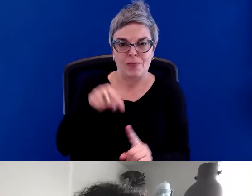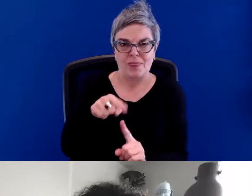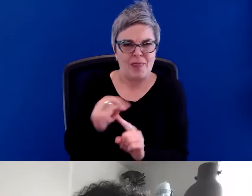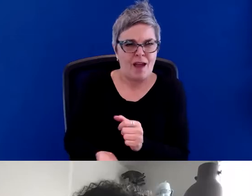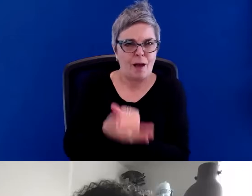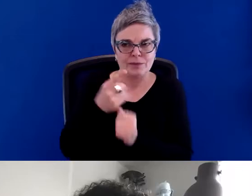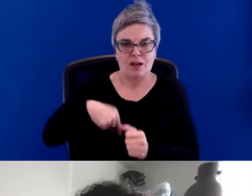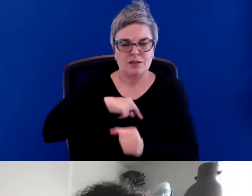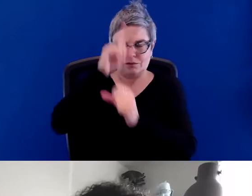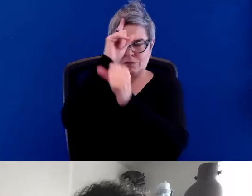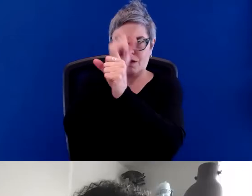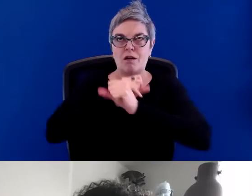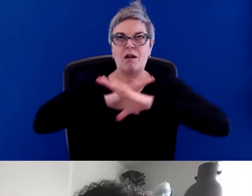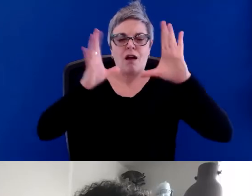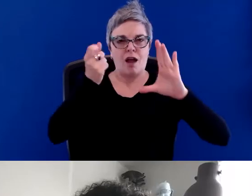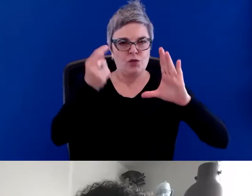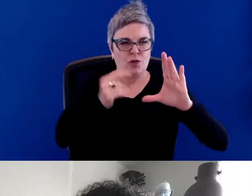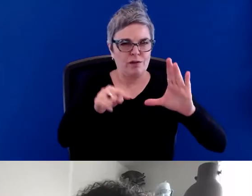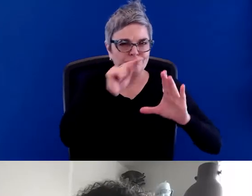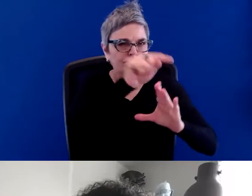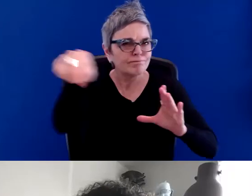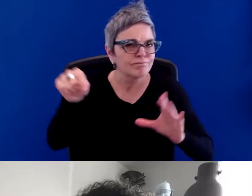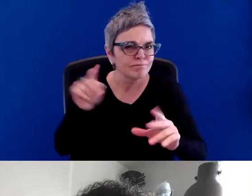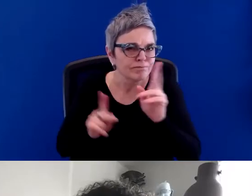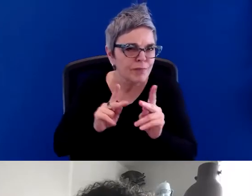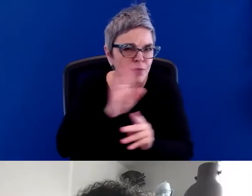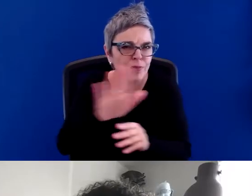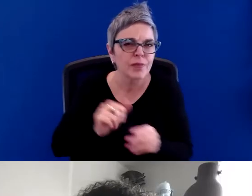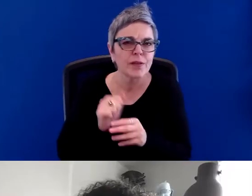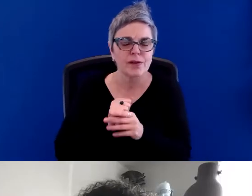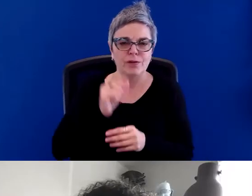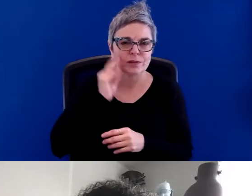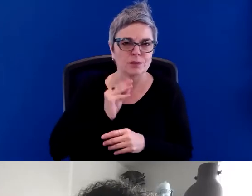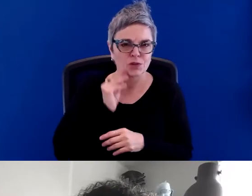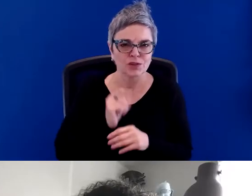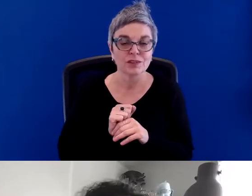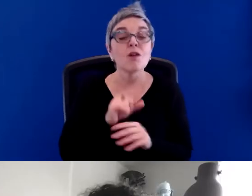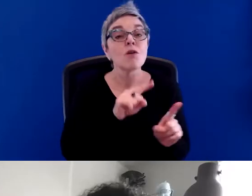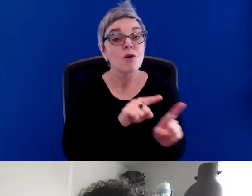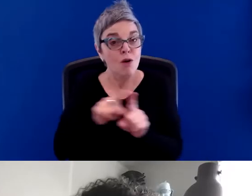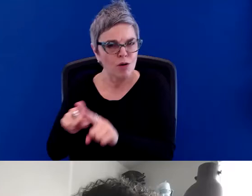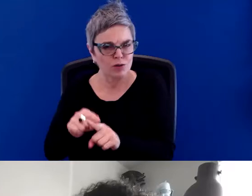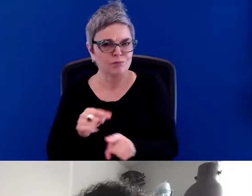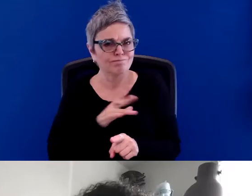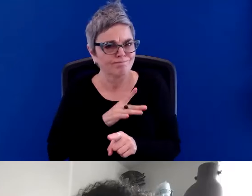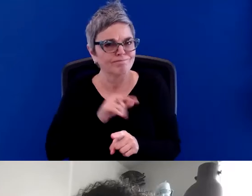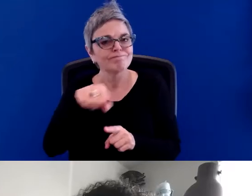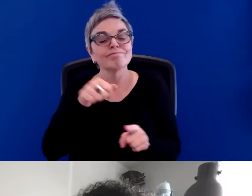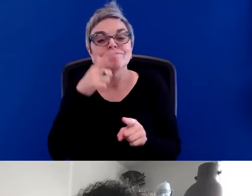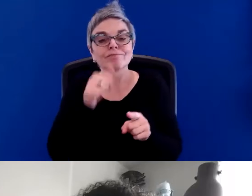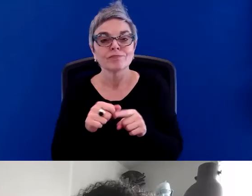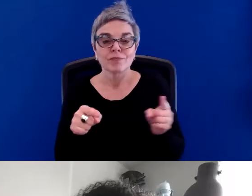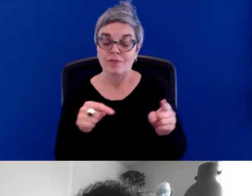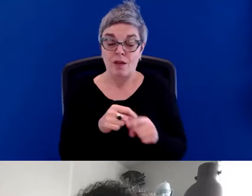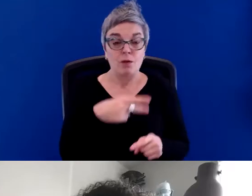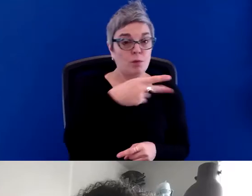experiences. I also am really appreciating this focus that you bring on interrogating the binary between pro-choice and pro-life. And it